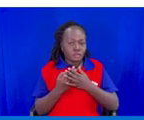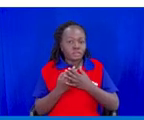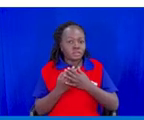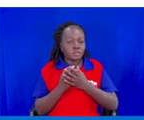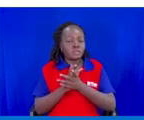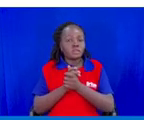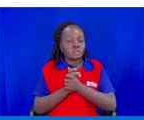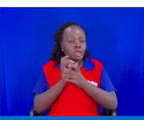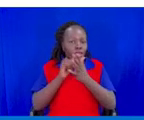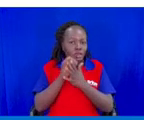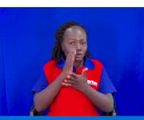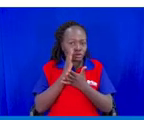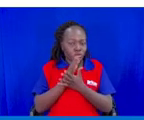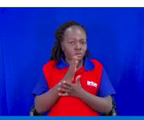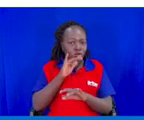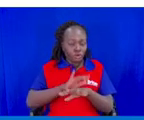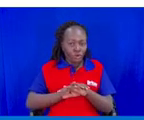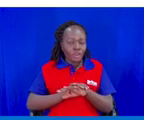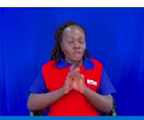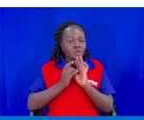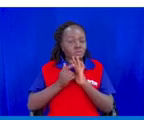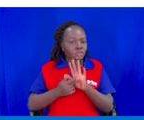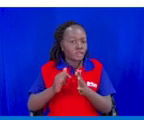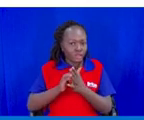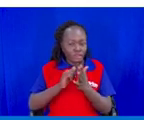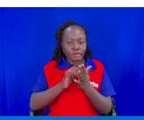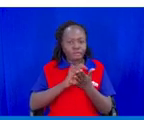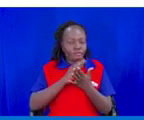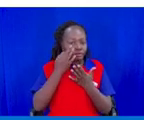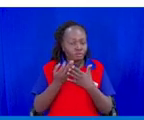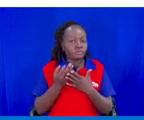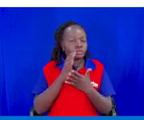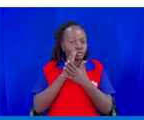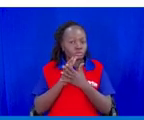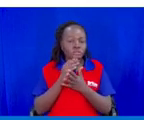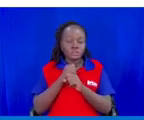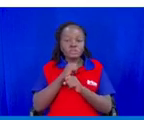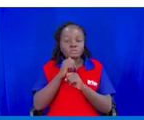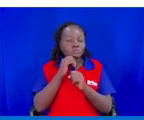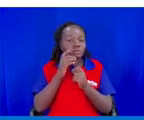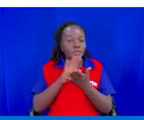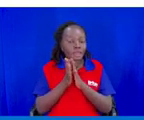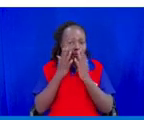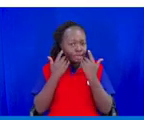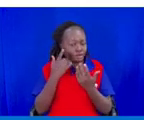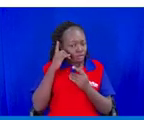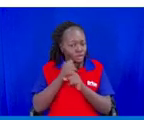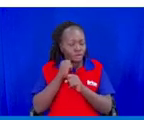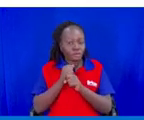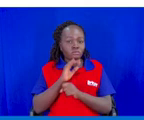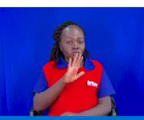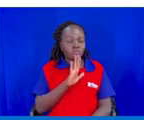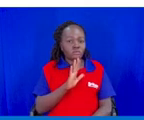was really good, the exposure that the fund has in property did weigh down on its performance. But what exactly we're